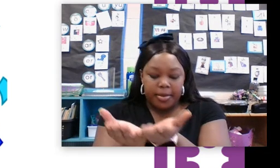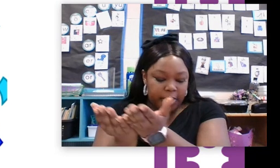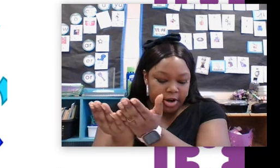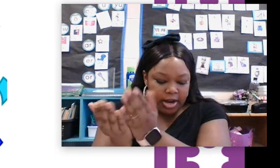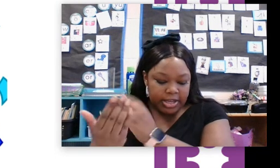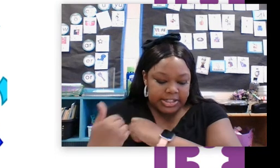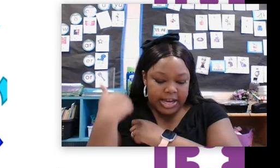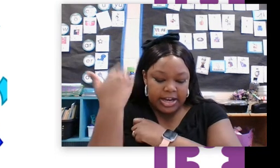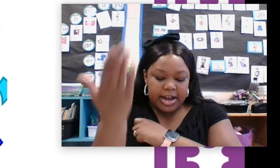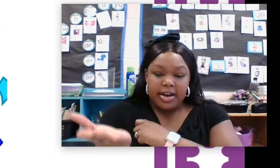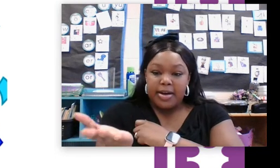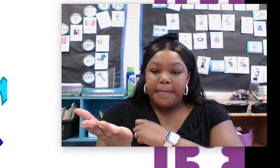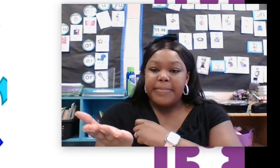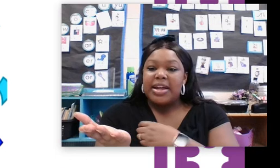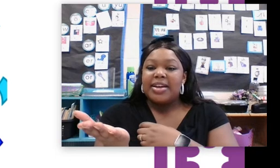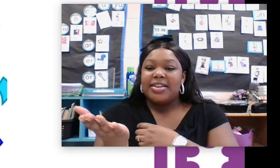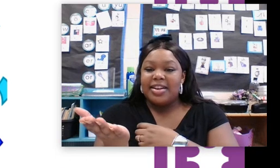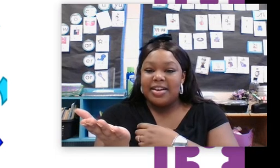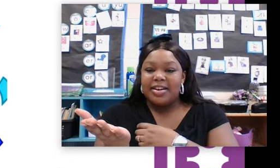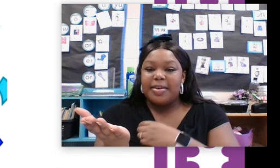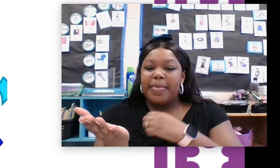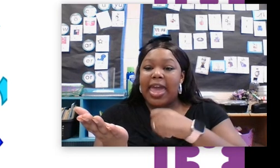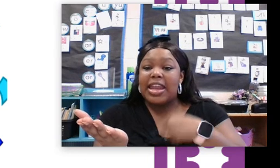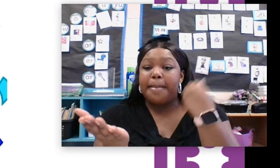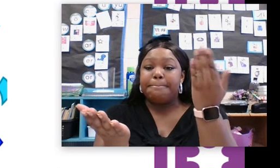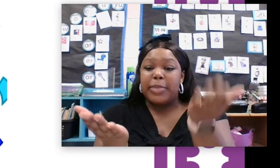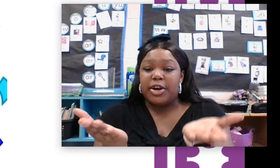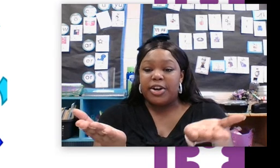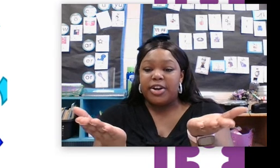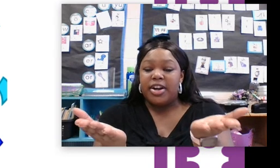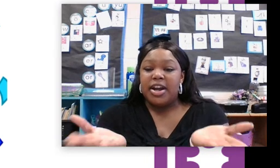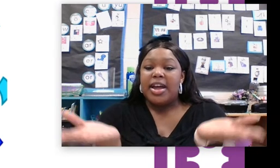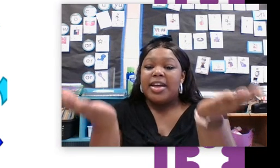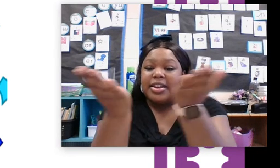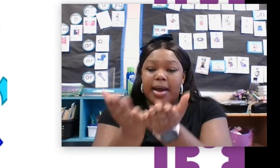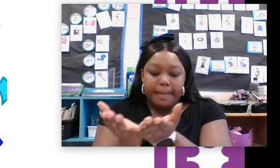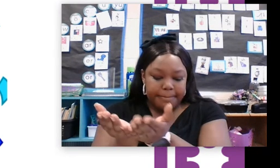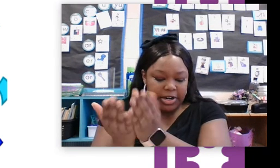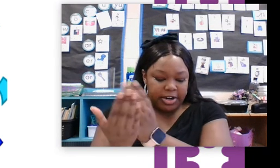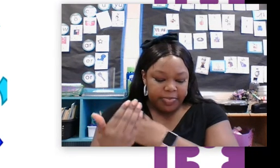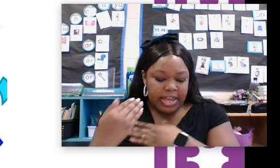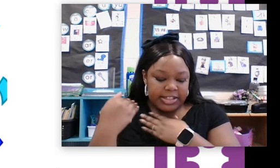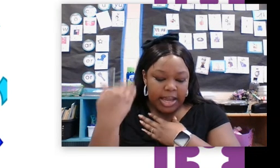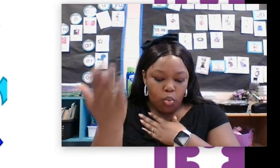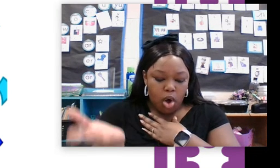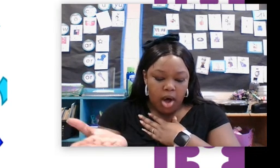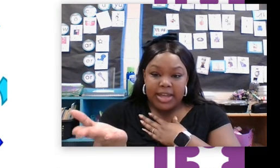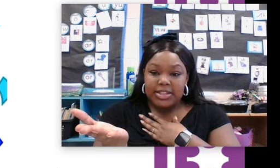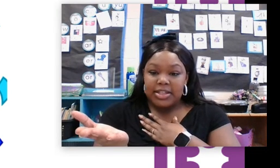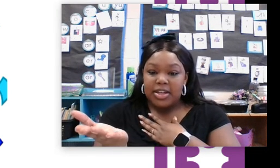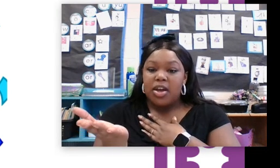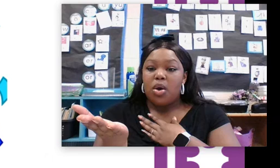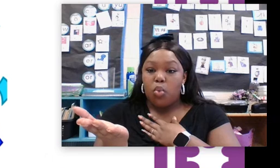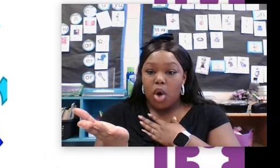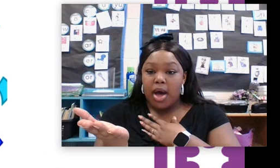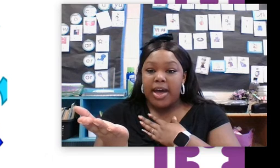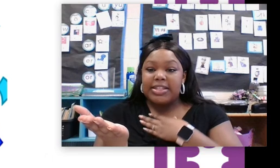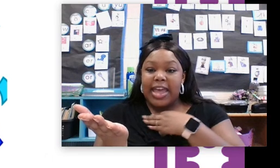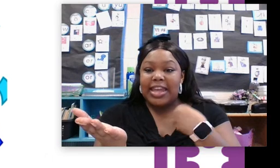Farmer. Say num. Num. Add in bird. Number. Say want.